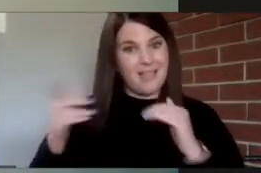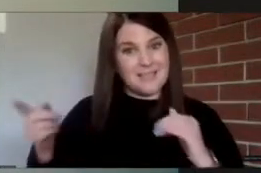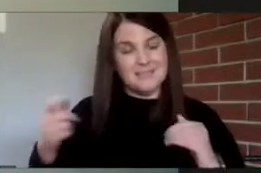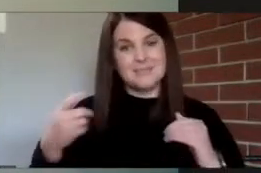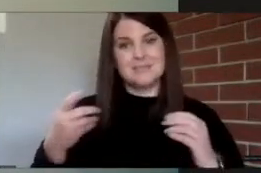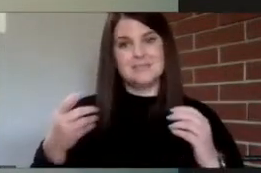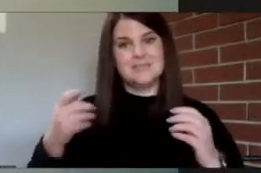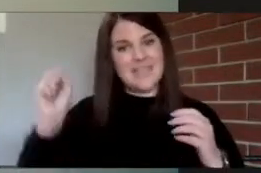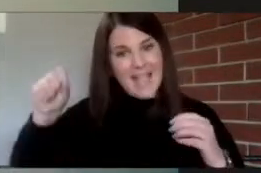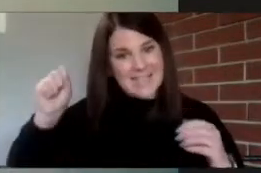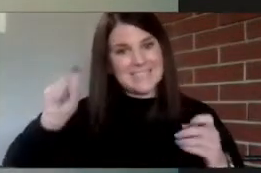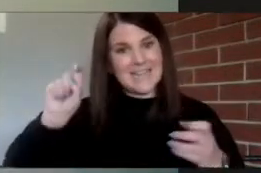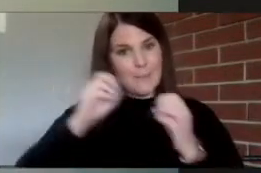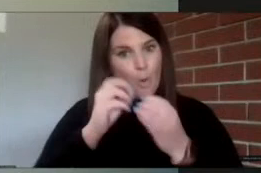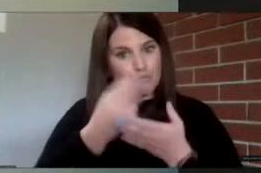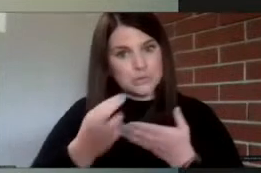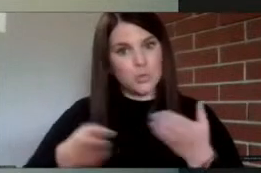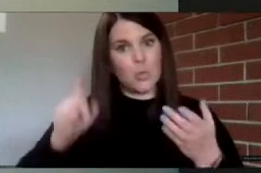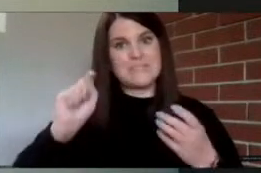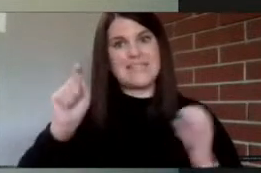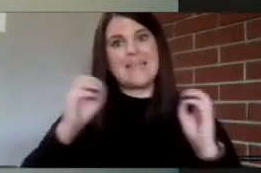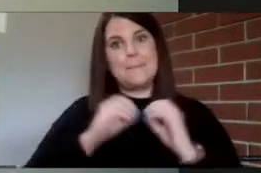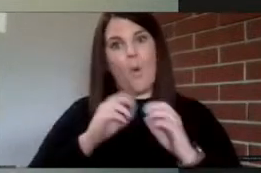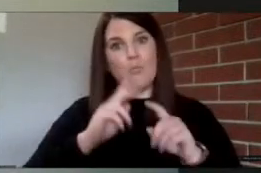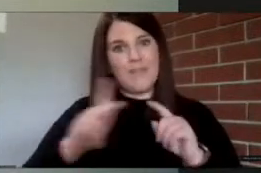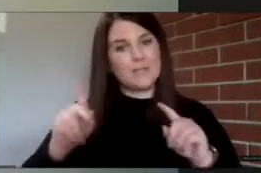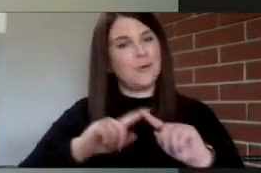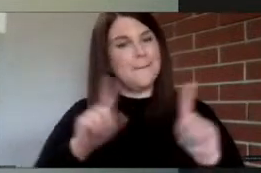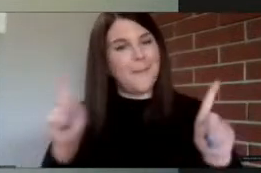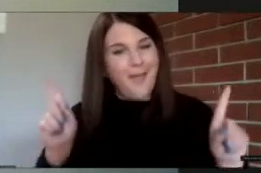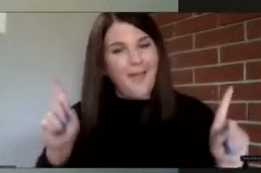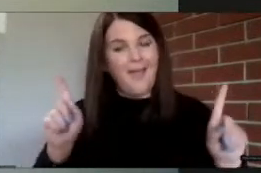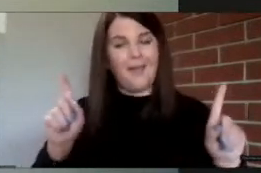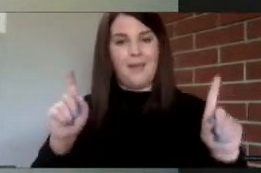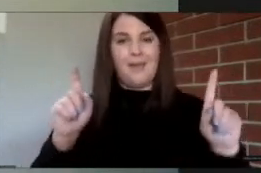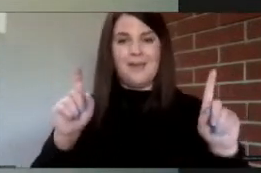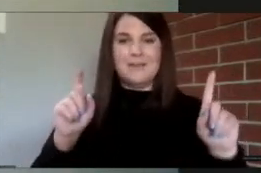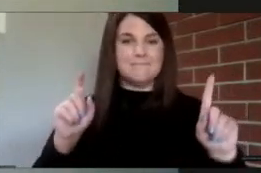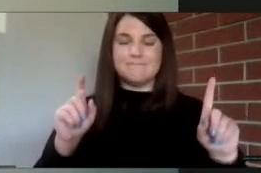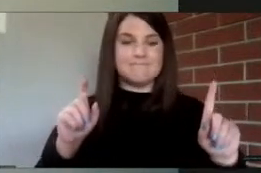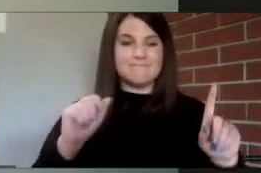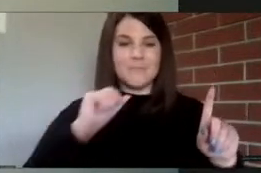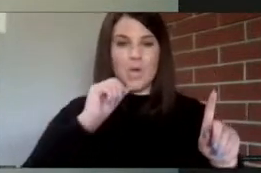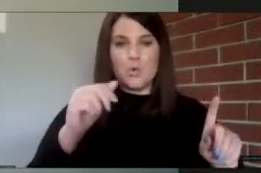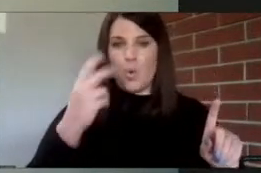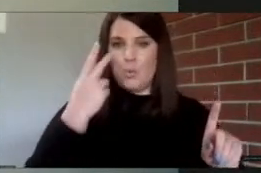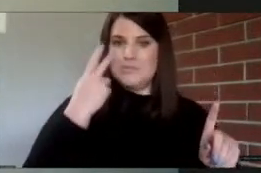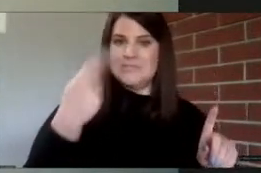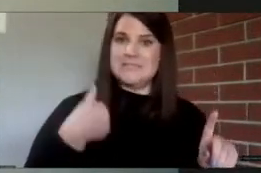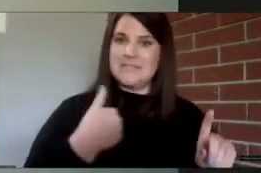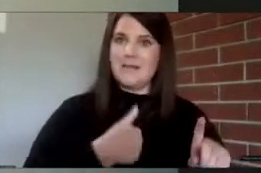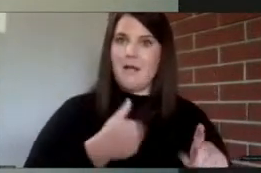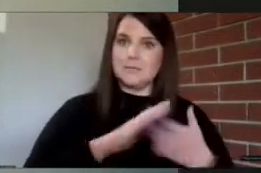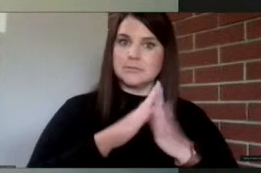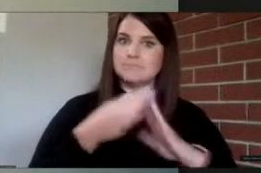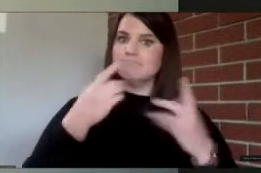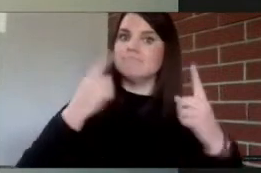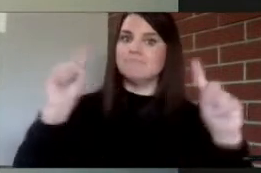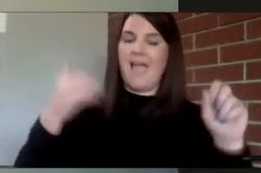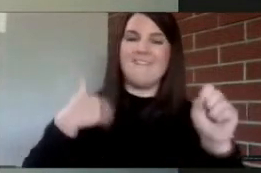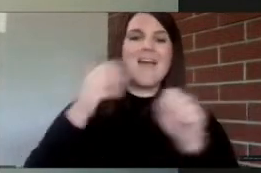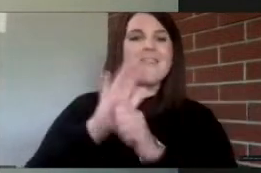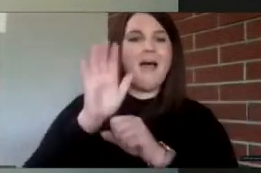definitely need more resources. We need more professionals, but I just don't see us getting to the end point where we have enough people out